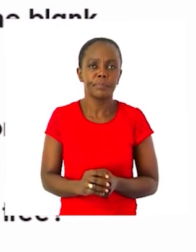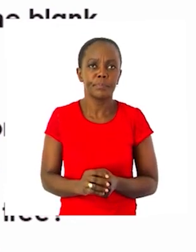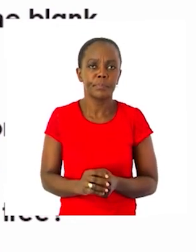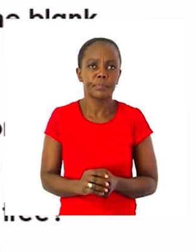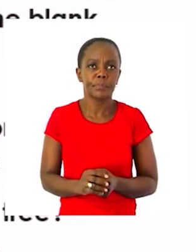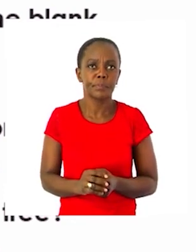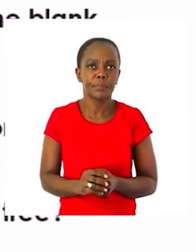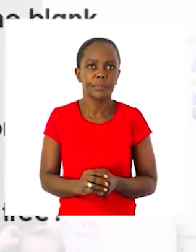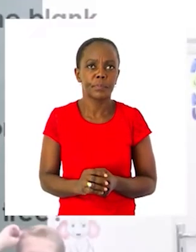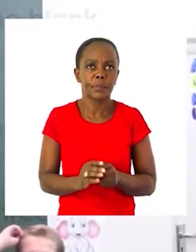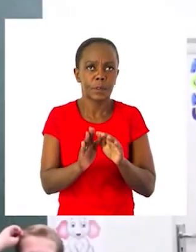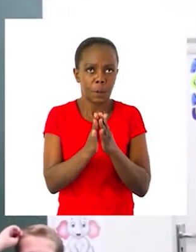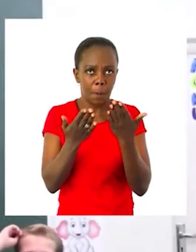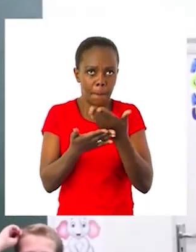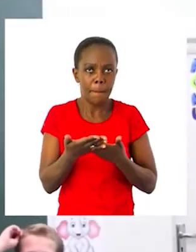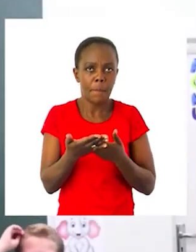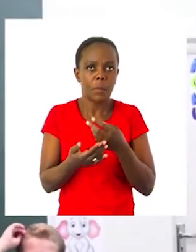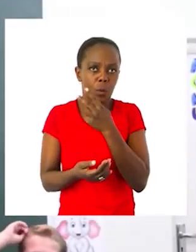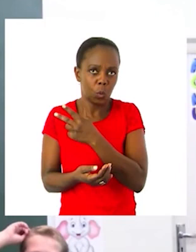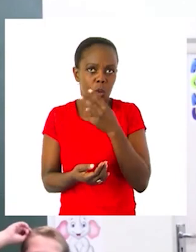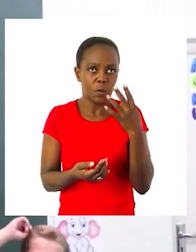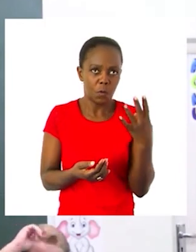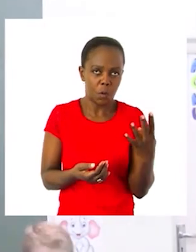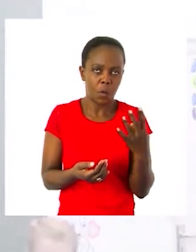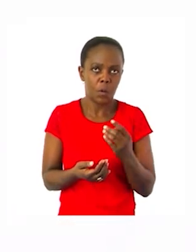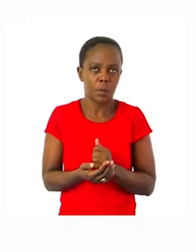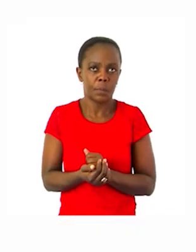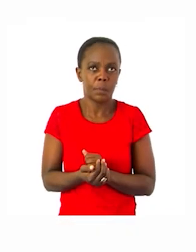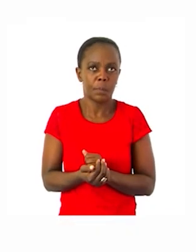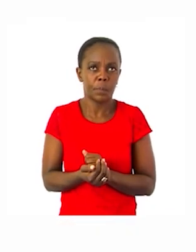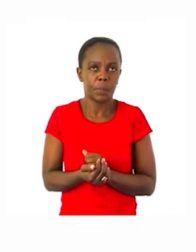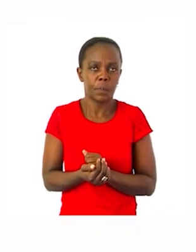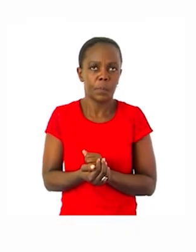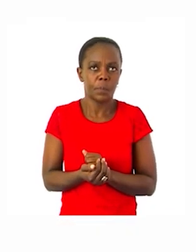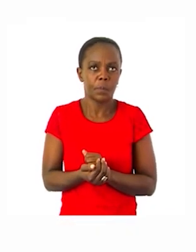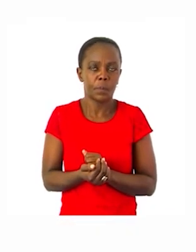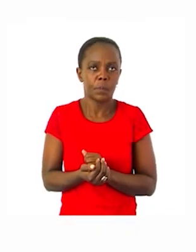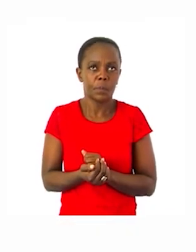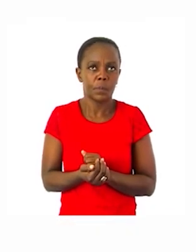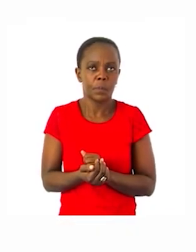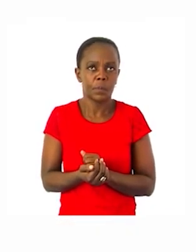Let's turn to the next page, page 24, where we have